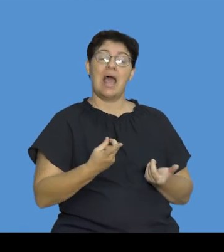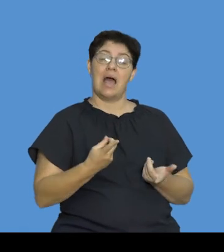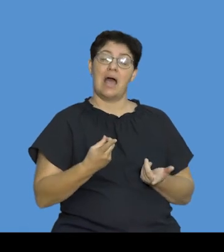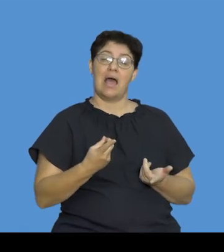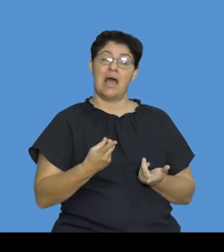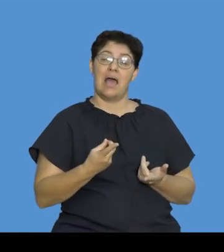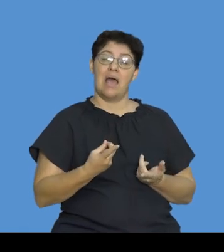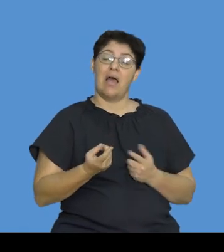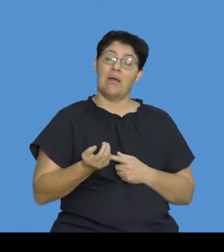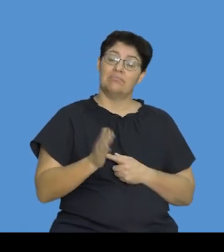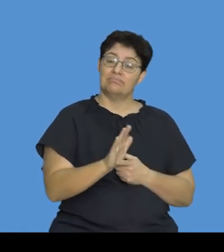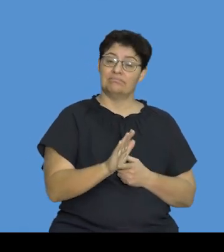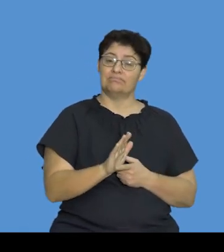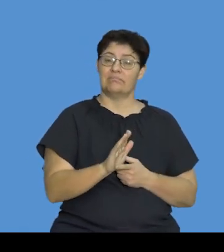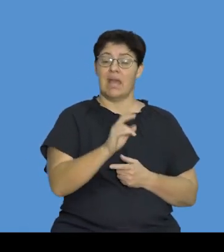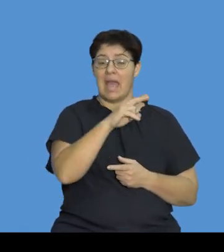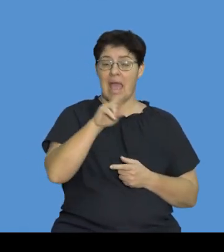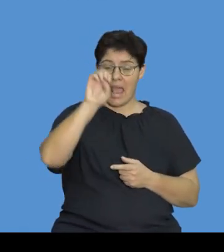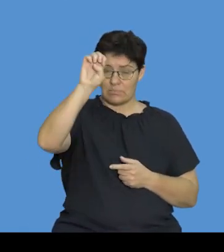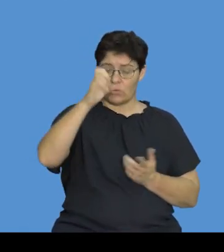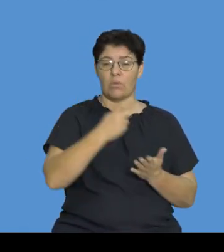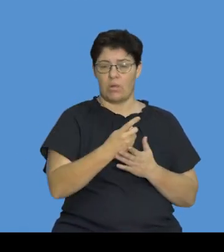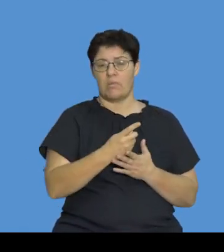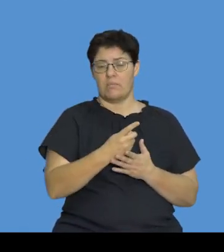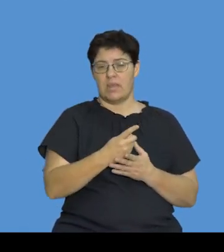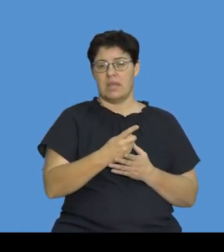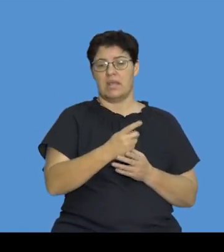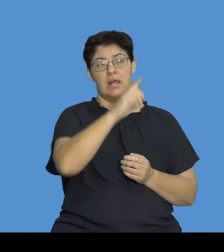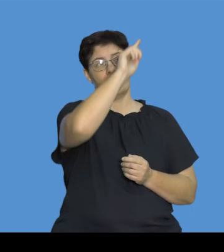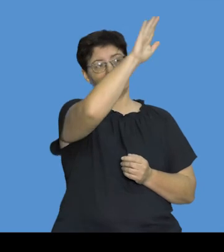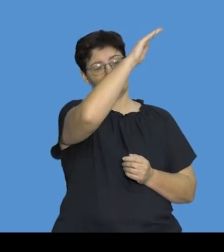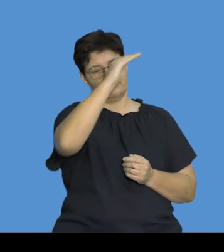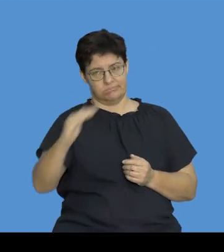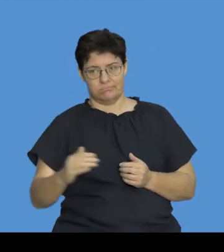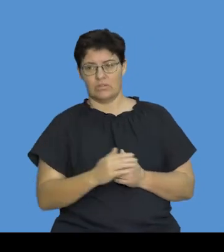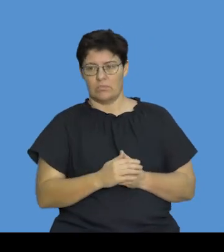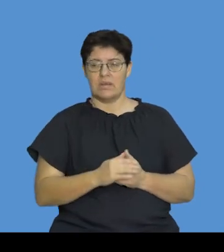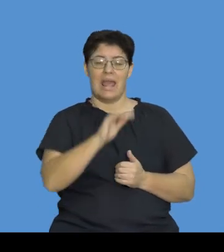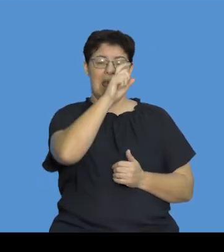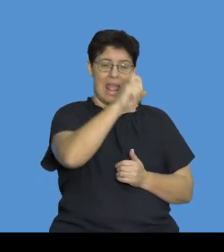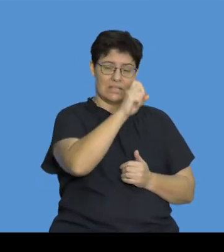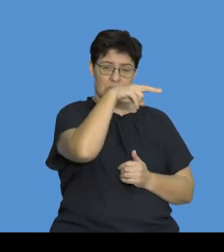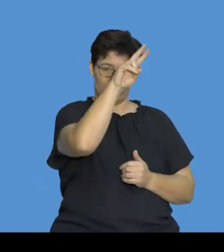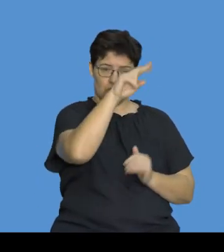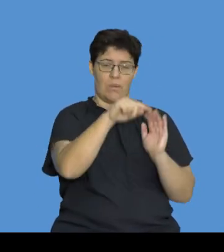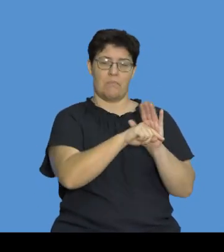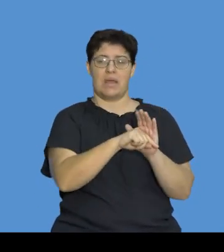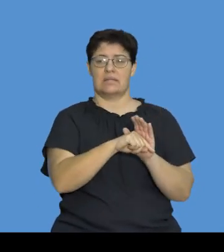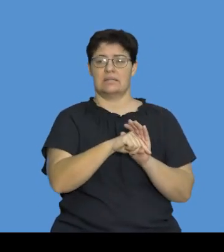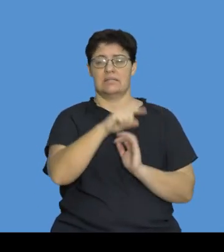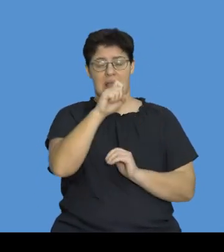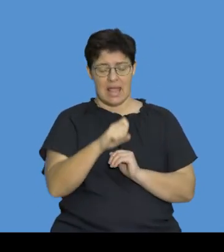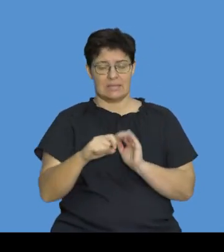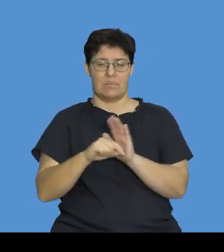decreasing, right? So an example is maybe x squared minus x minus 2. This is a trinomial. You can see